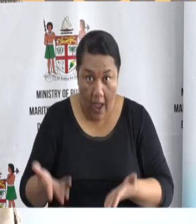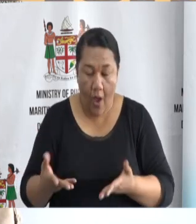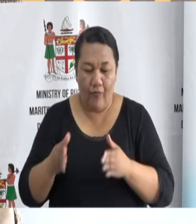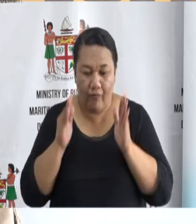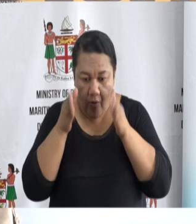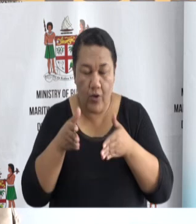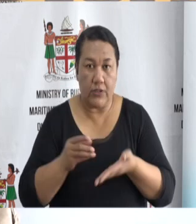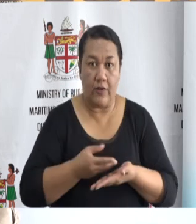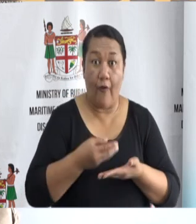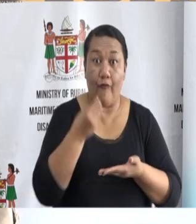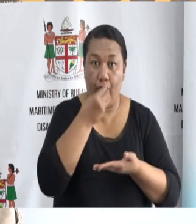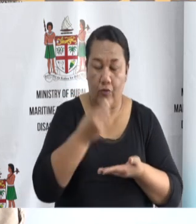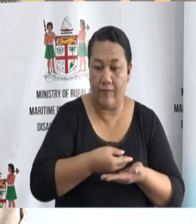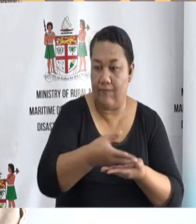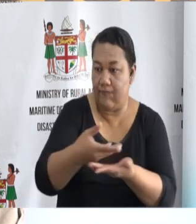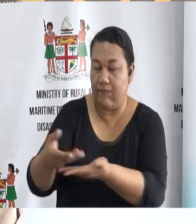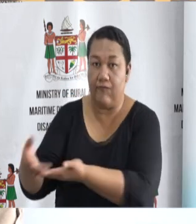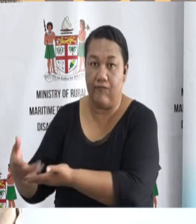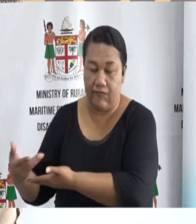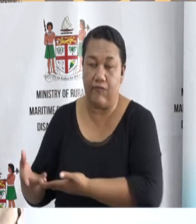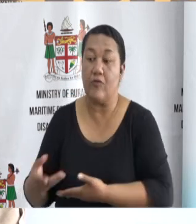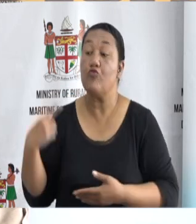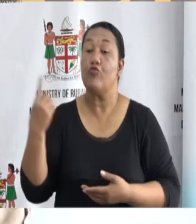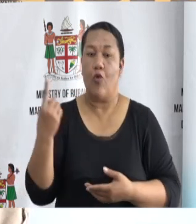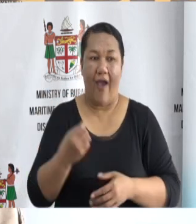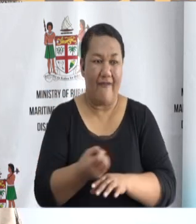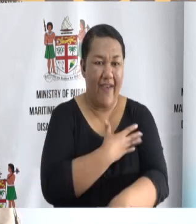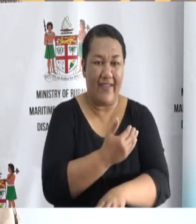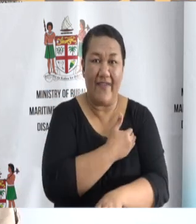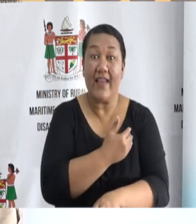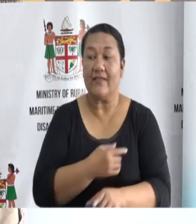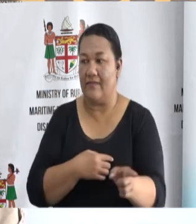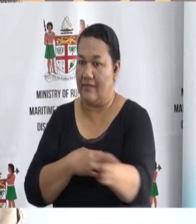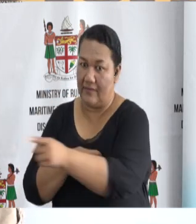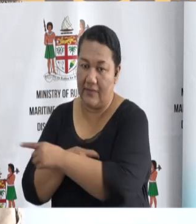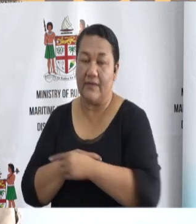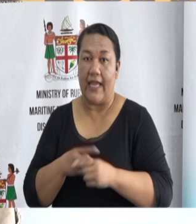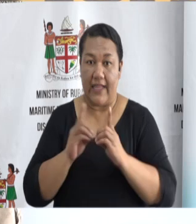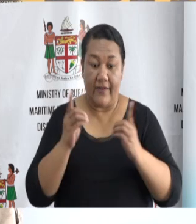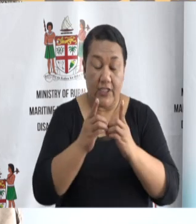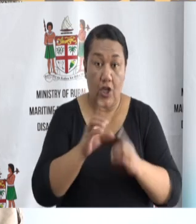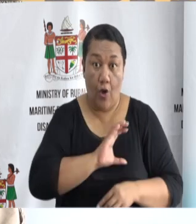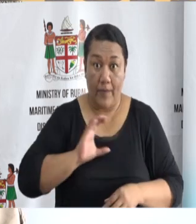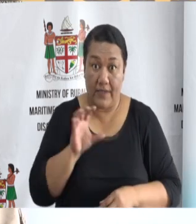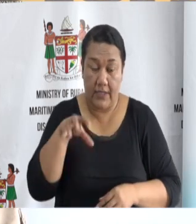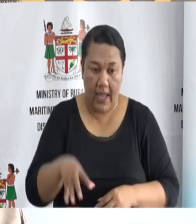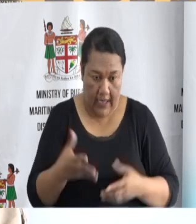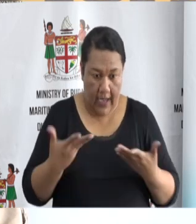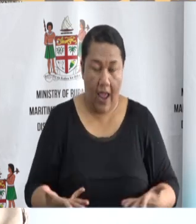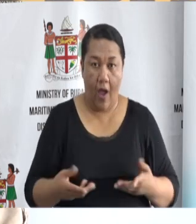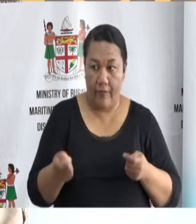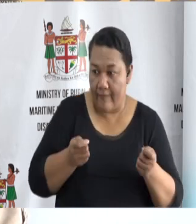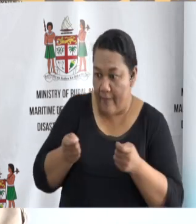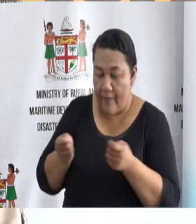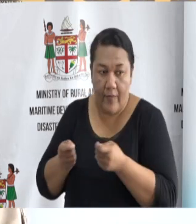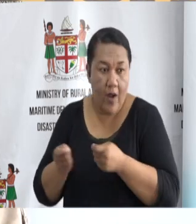services. We will start moving into the distribution of food rations as well as non-food items for those that are affected. And as we speak,